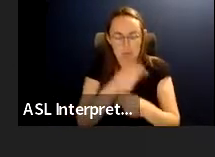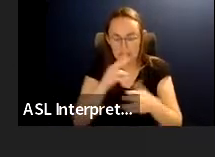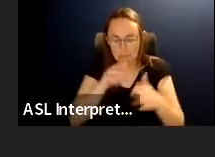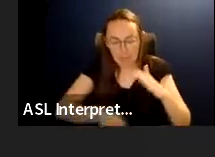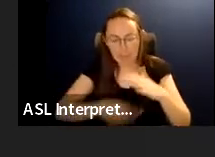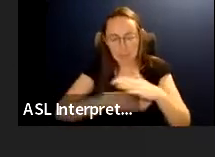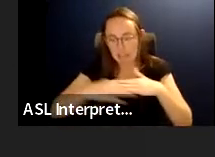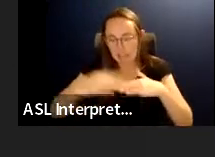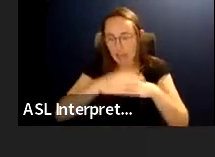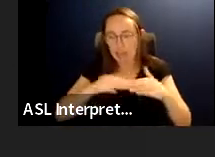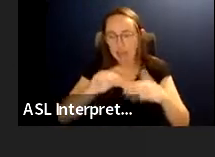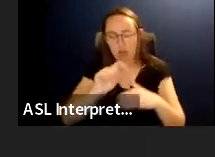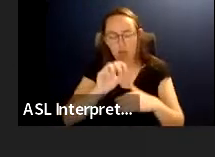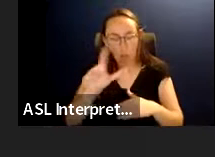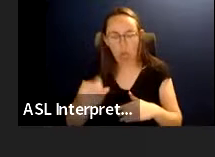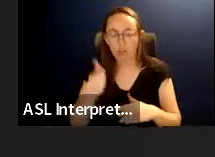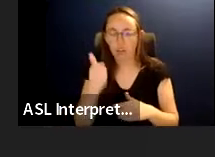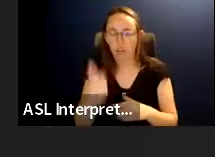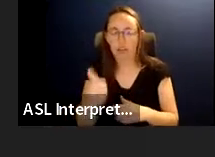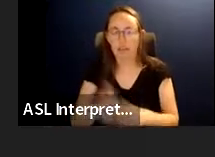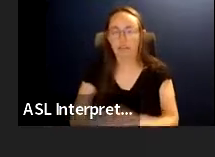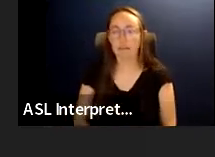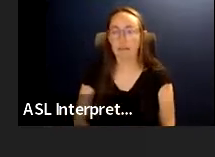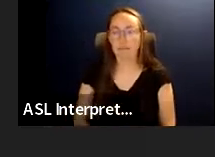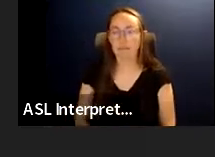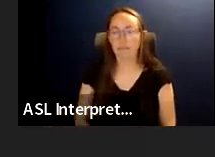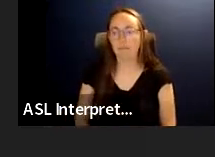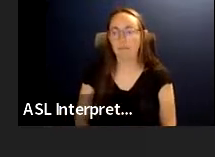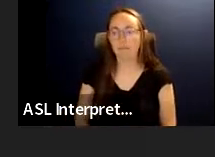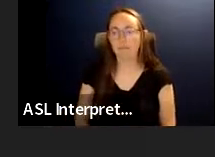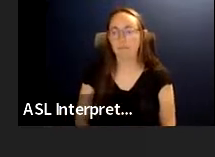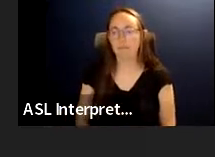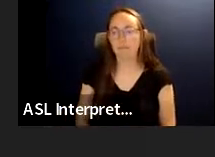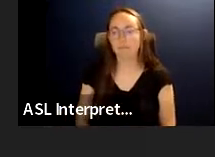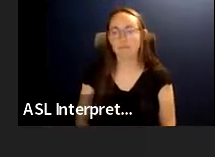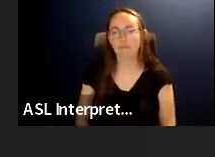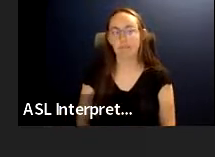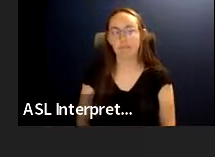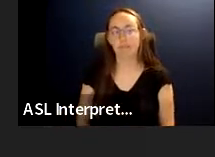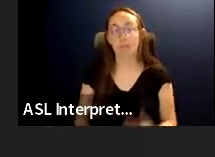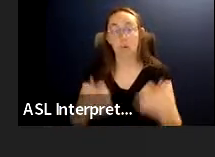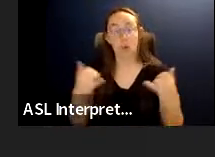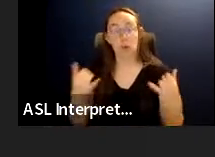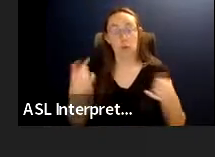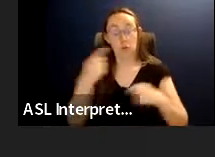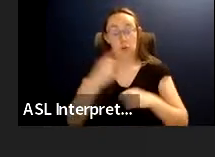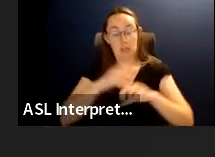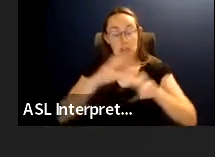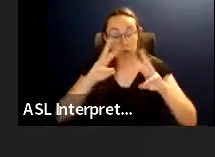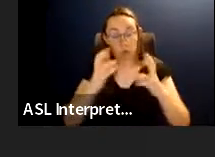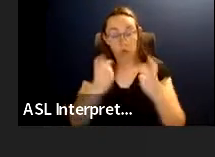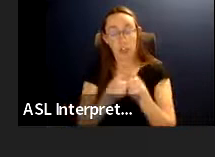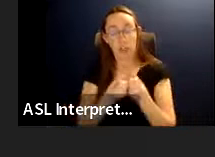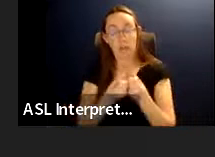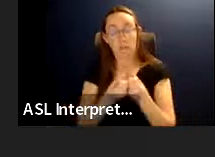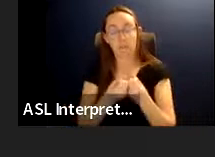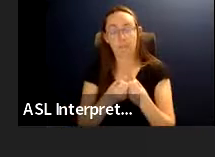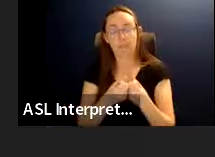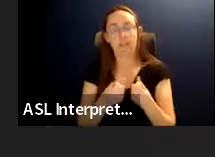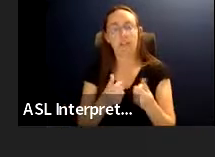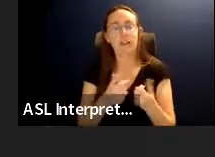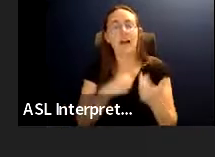tools. Now, in today's workshop, I pre-scored many of your